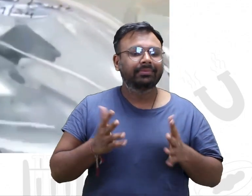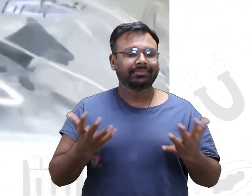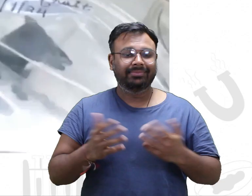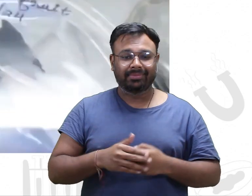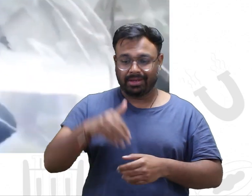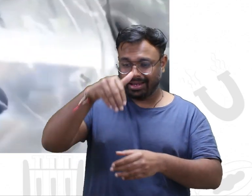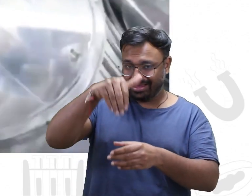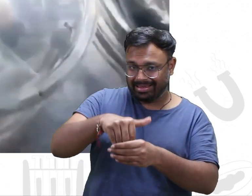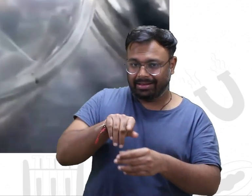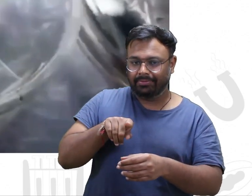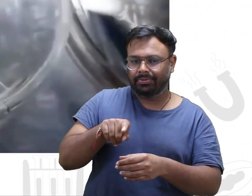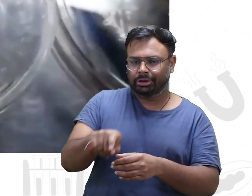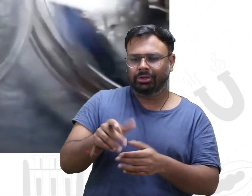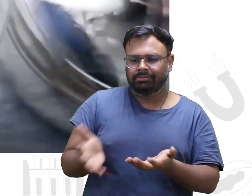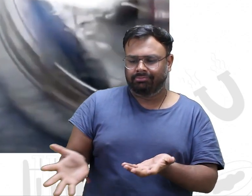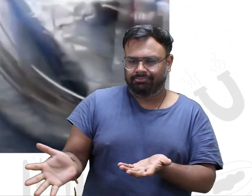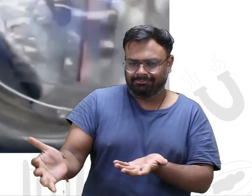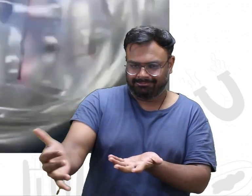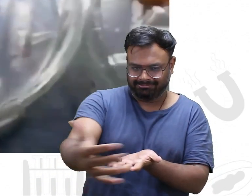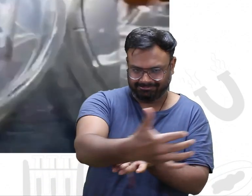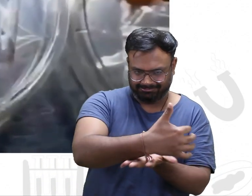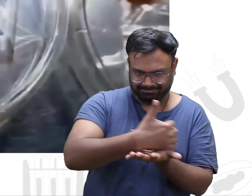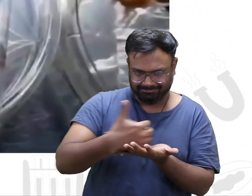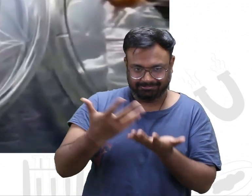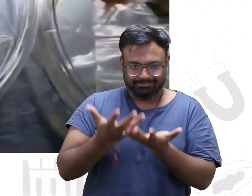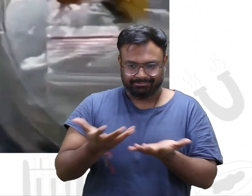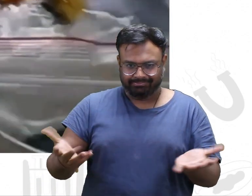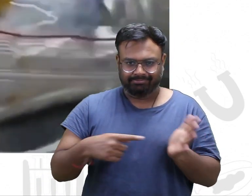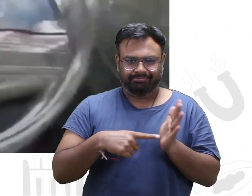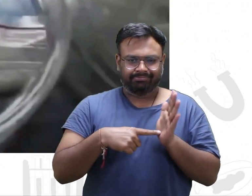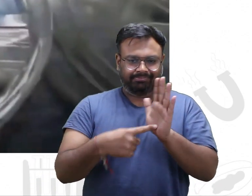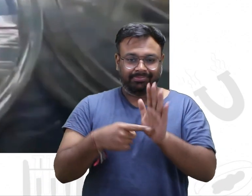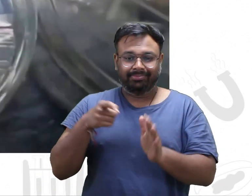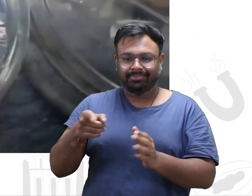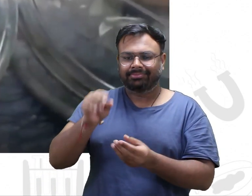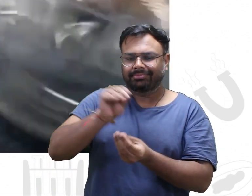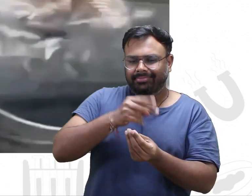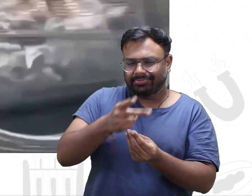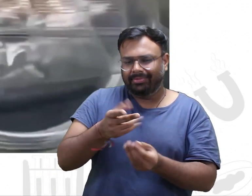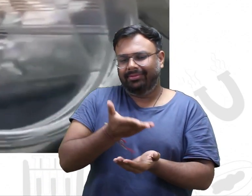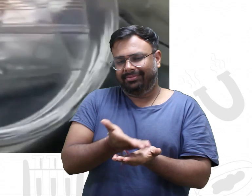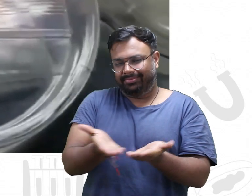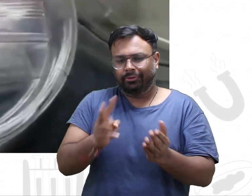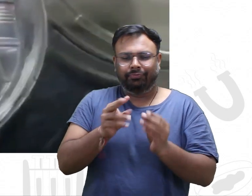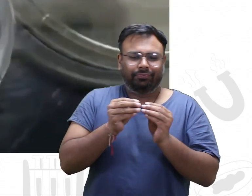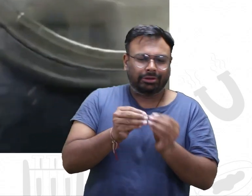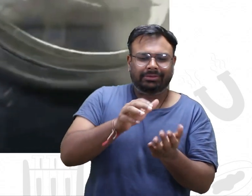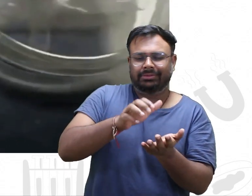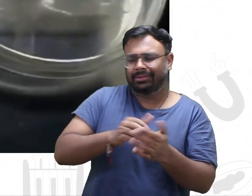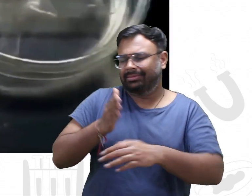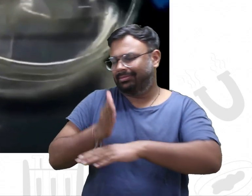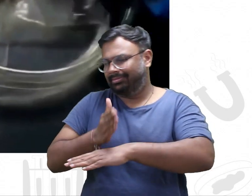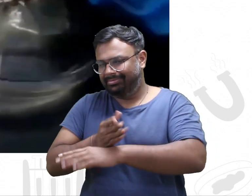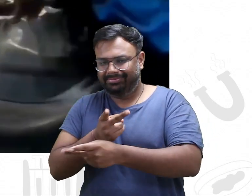microorganisms that causes food contaminations. Now let's see the collected specimens. This is the spoiled food, vegetables, sweet, rice